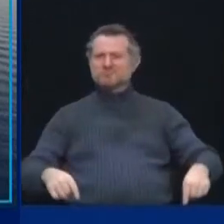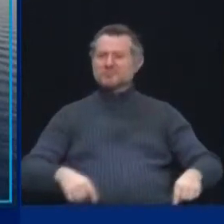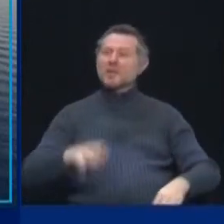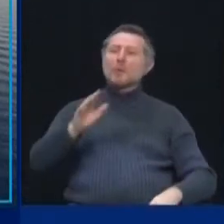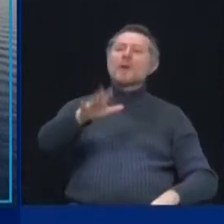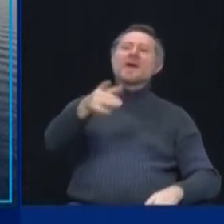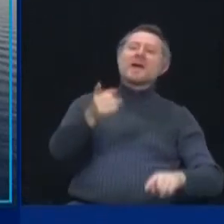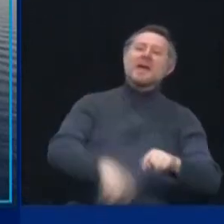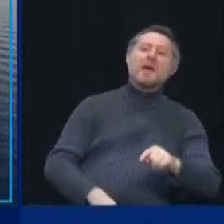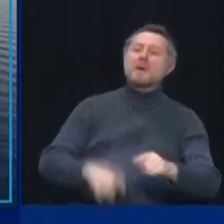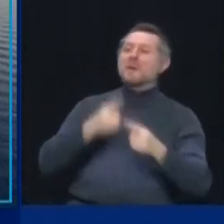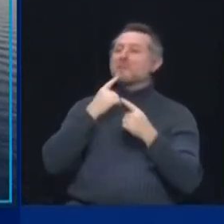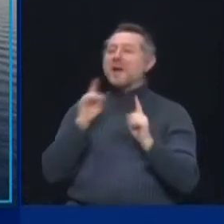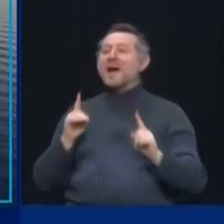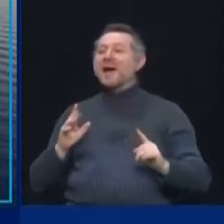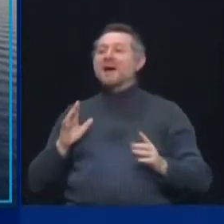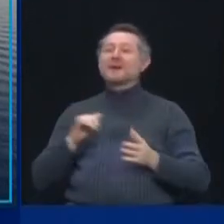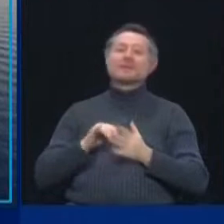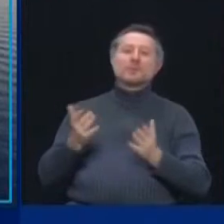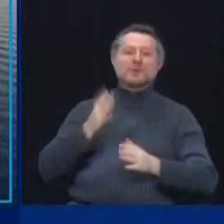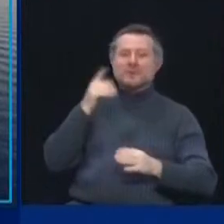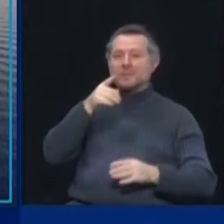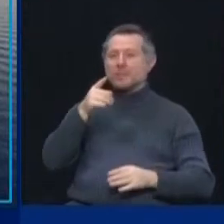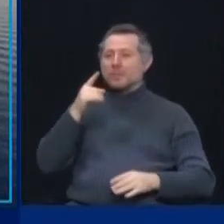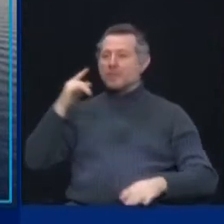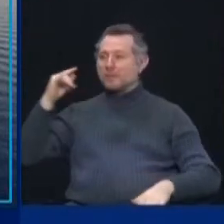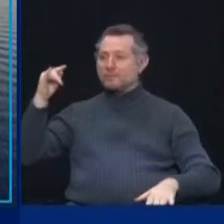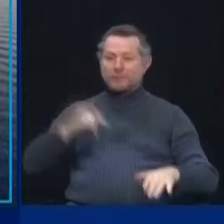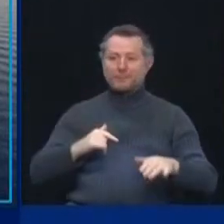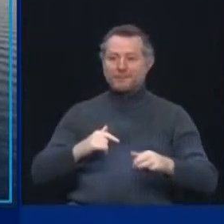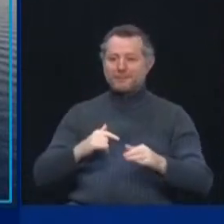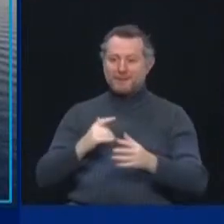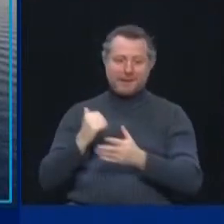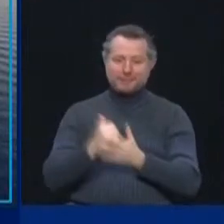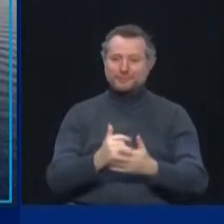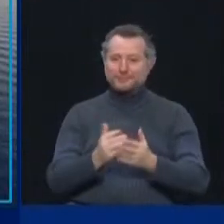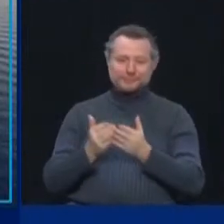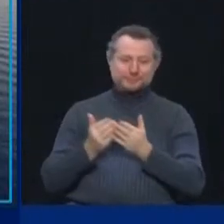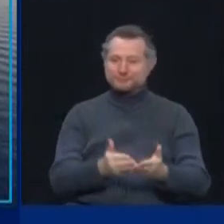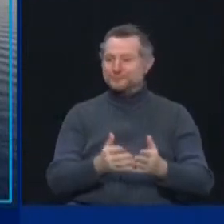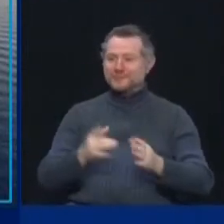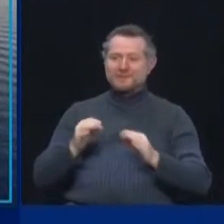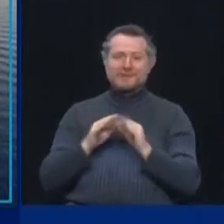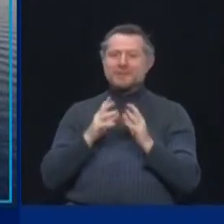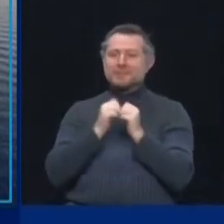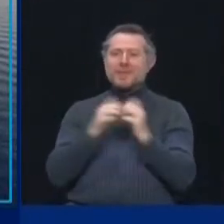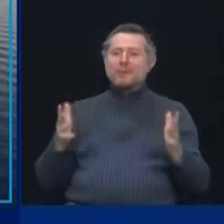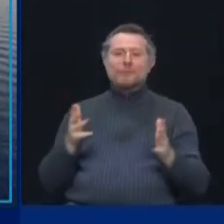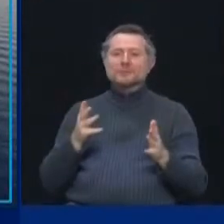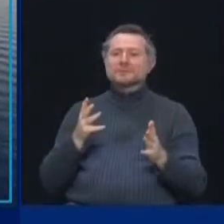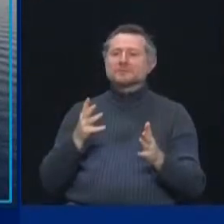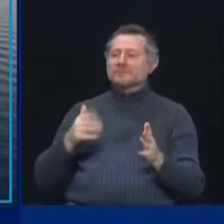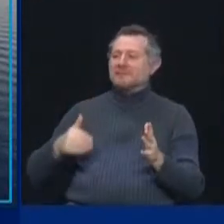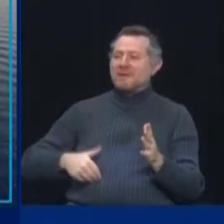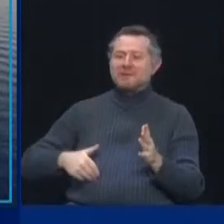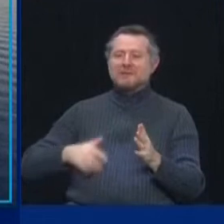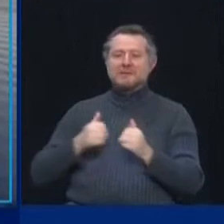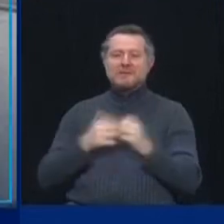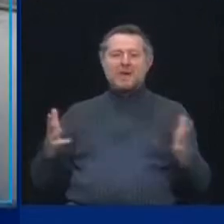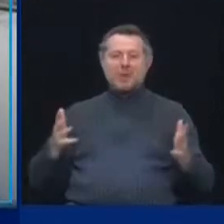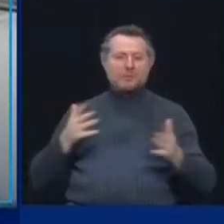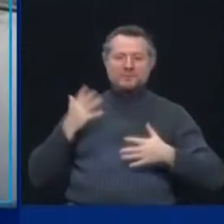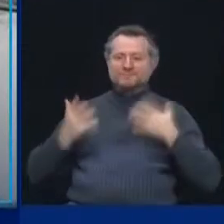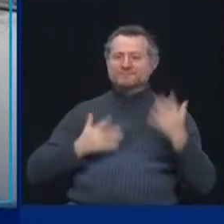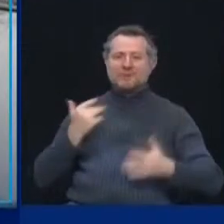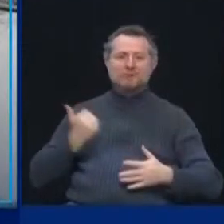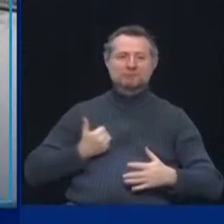come here unless you were gutsy and daring and you believed in yourself. That is who we